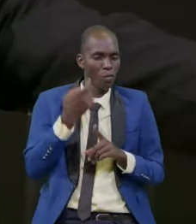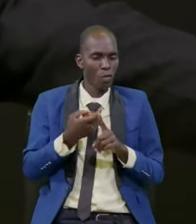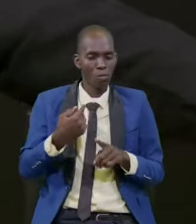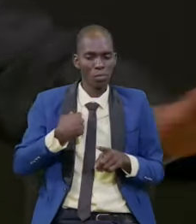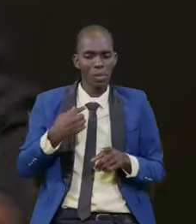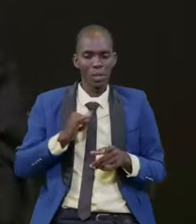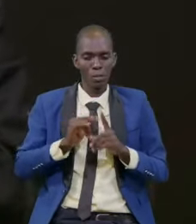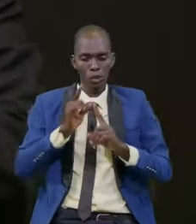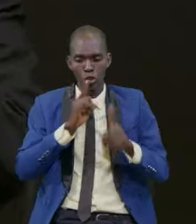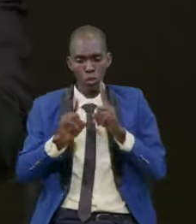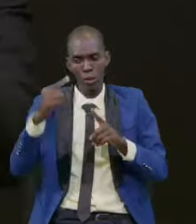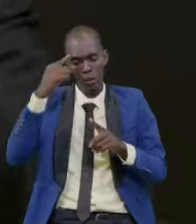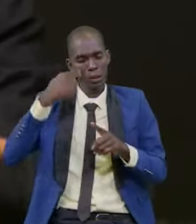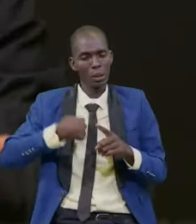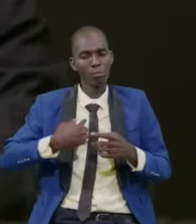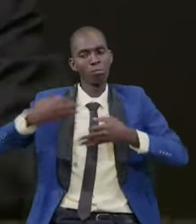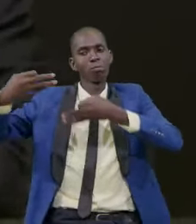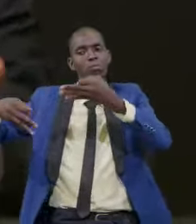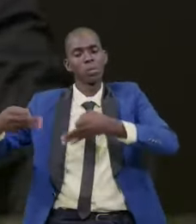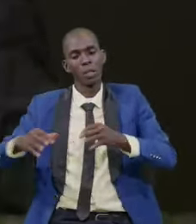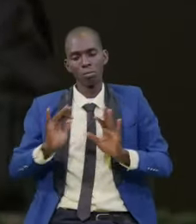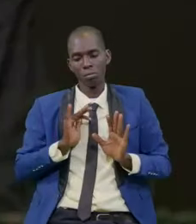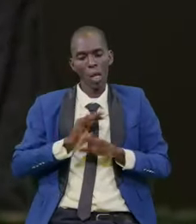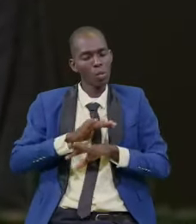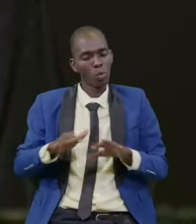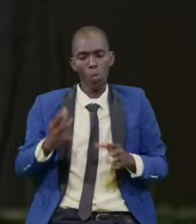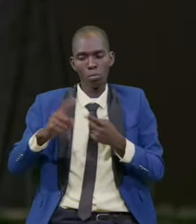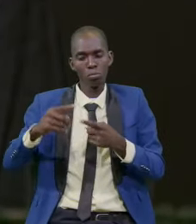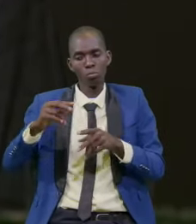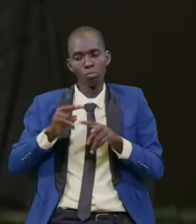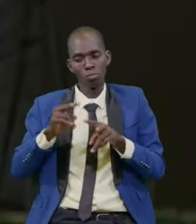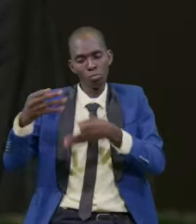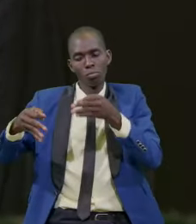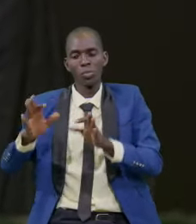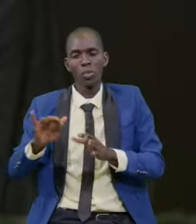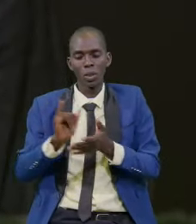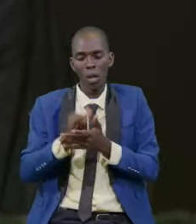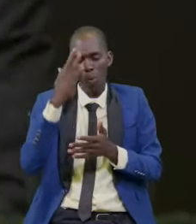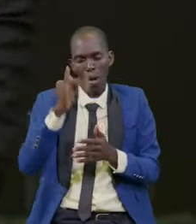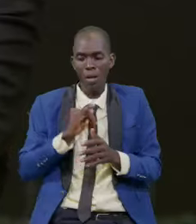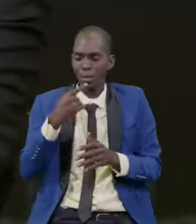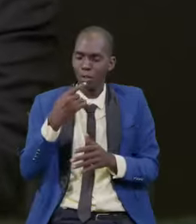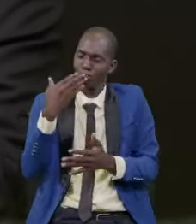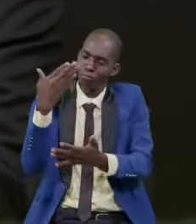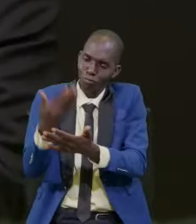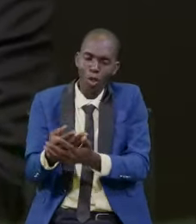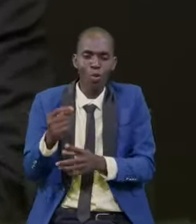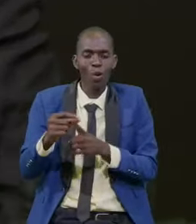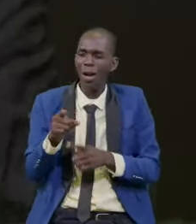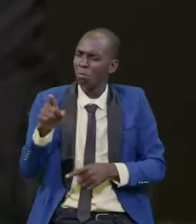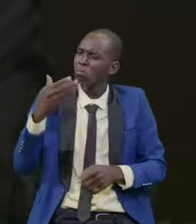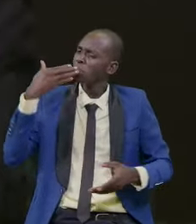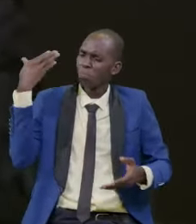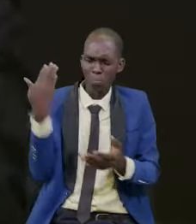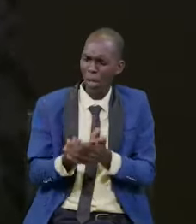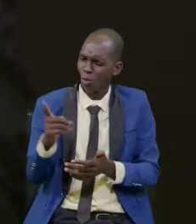judging him, judging her. And you flatter him and you flatter her. You're nice. You're good. You are great.